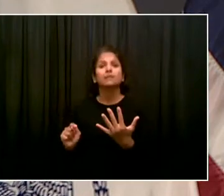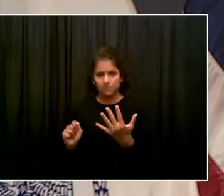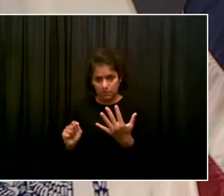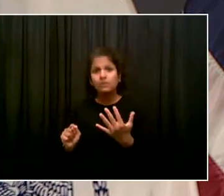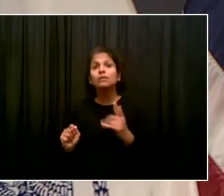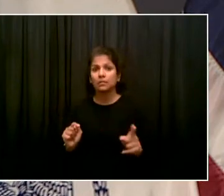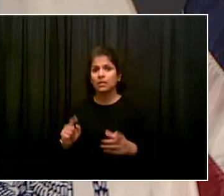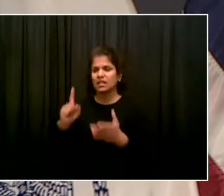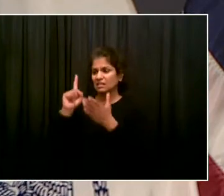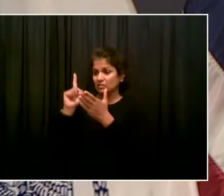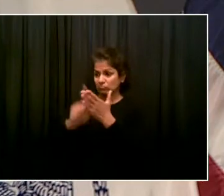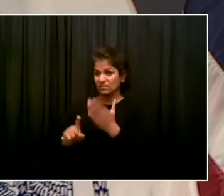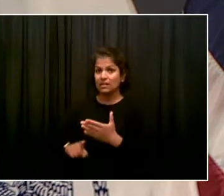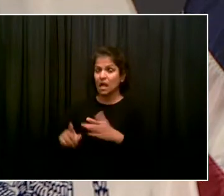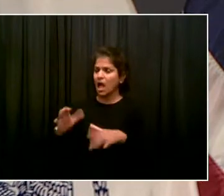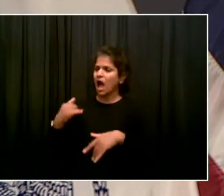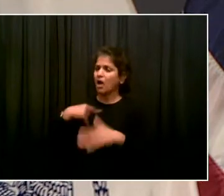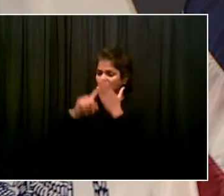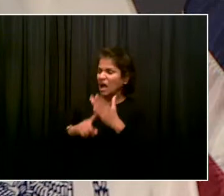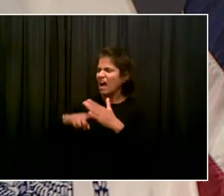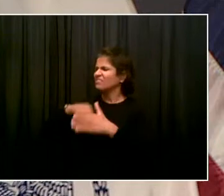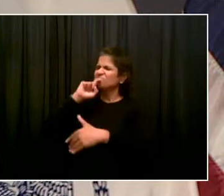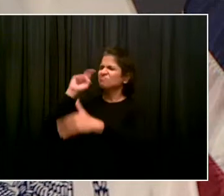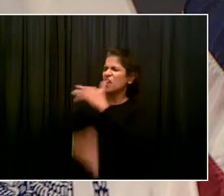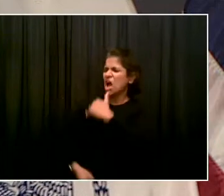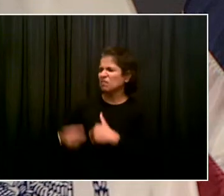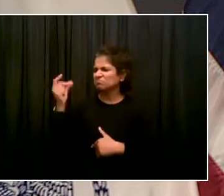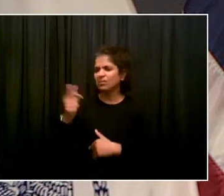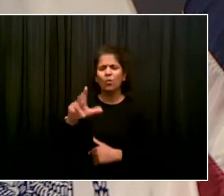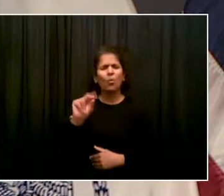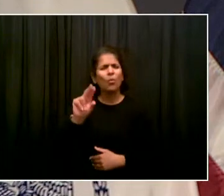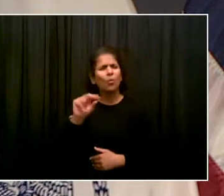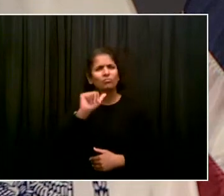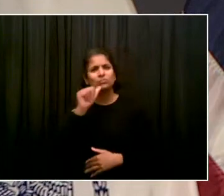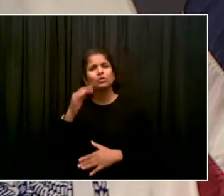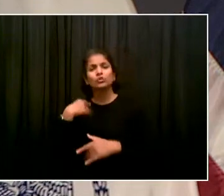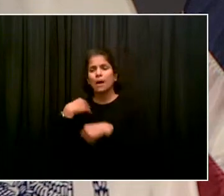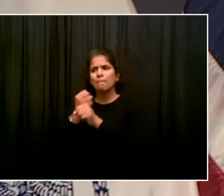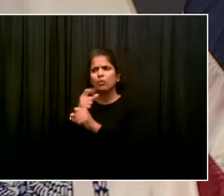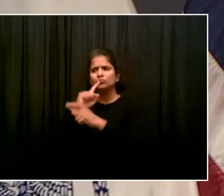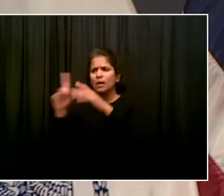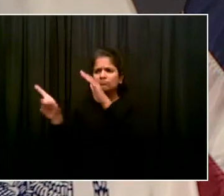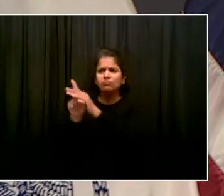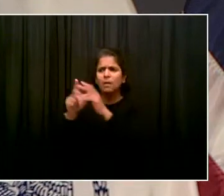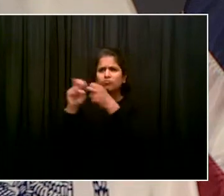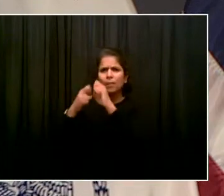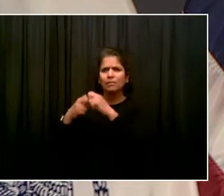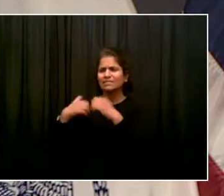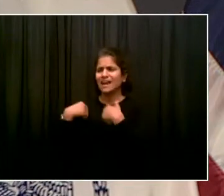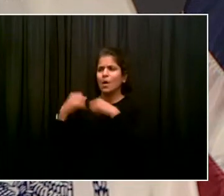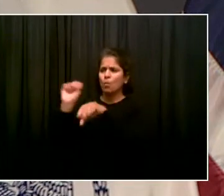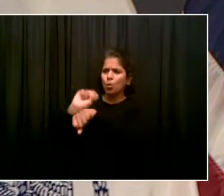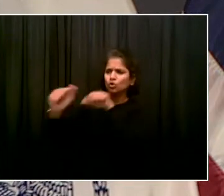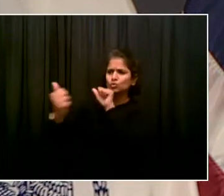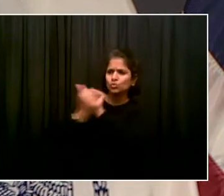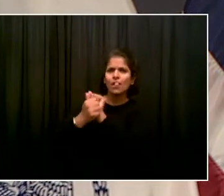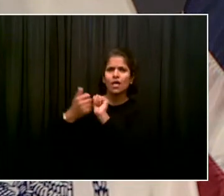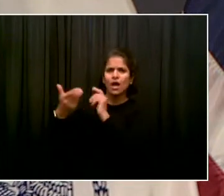If you fix the problem, we don't have a problem here. Let's move on. It doesn't need to be a fine. There doesn't need to be a violation. If you refuse